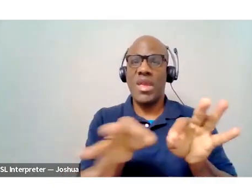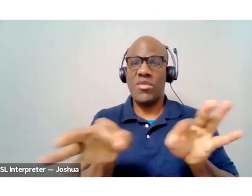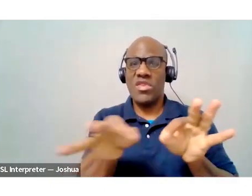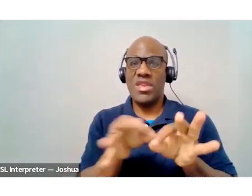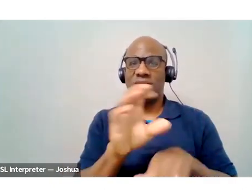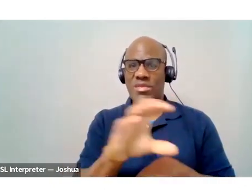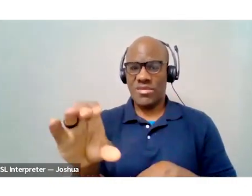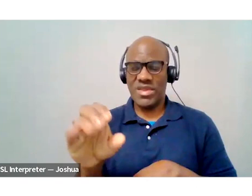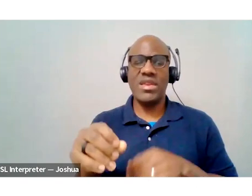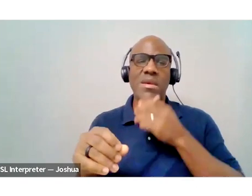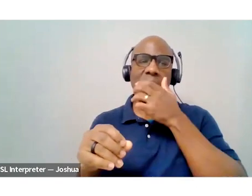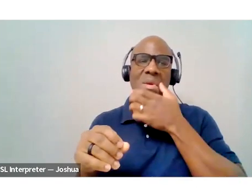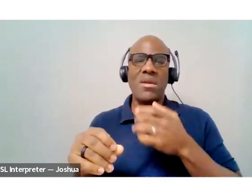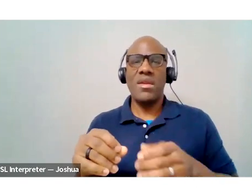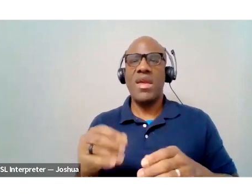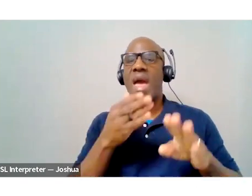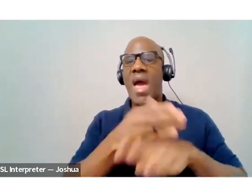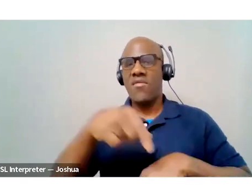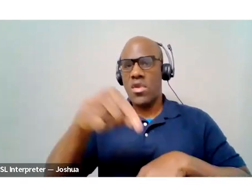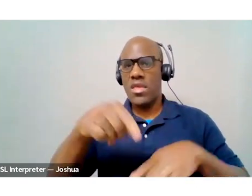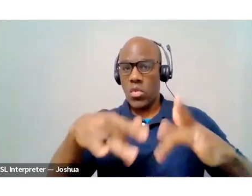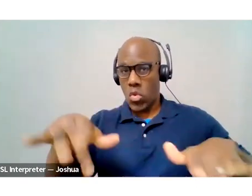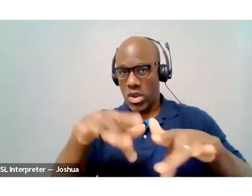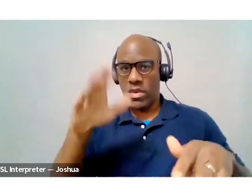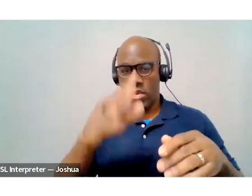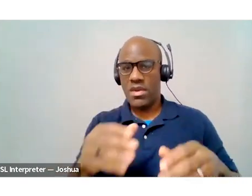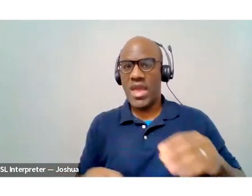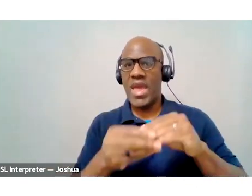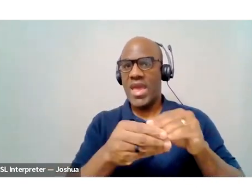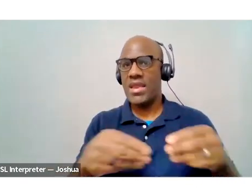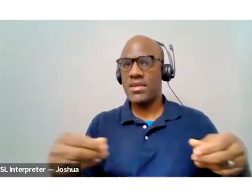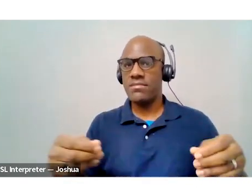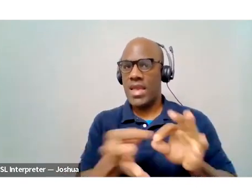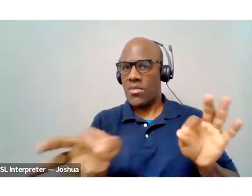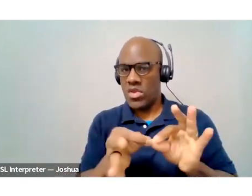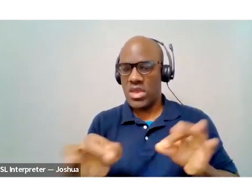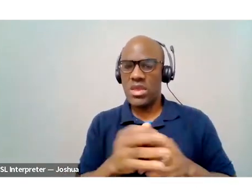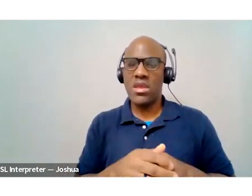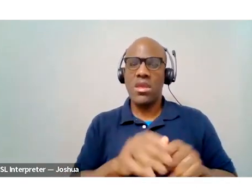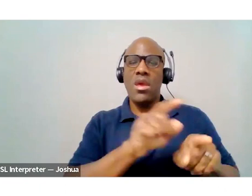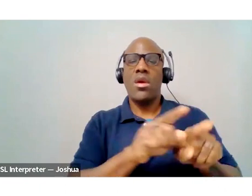to the post-production of the video. And for everyone else who